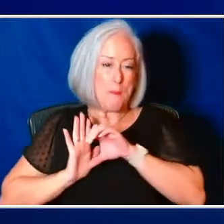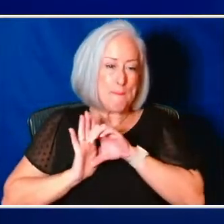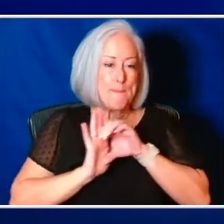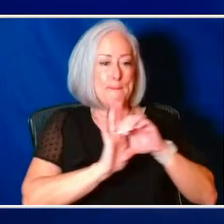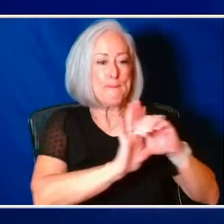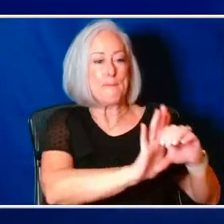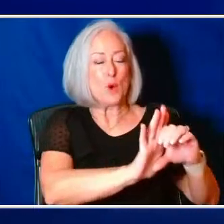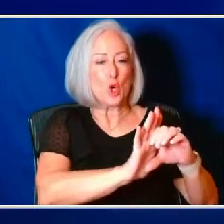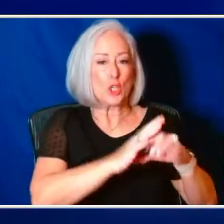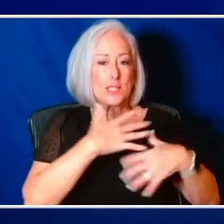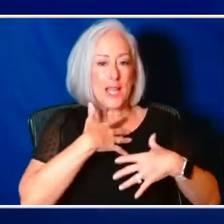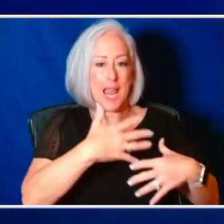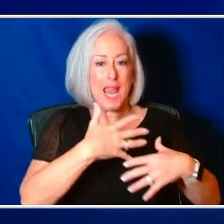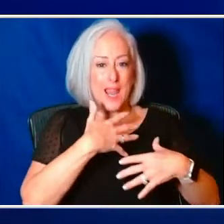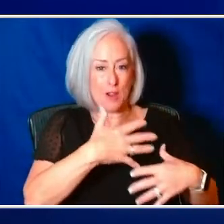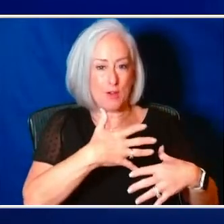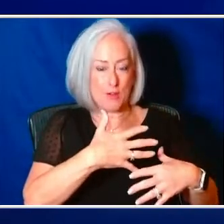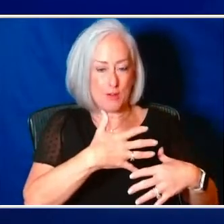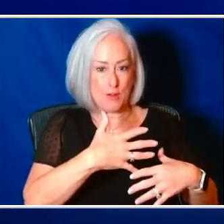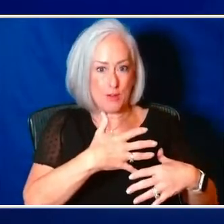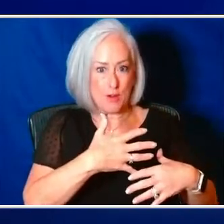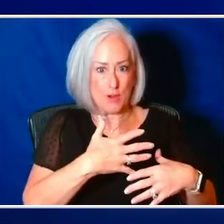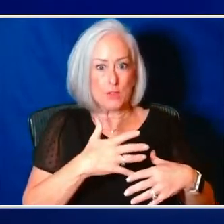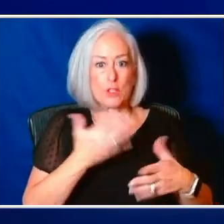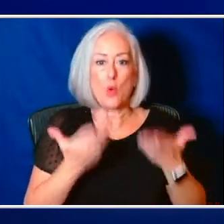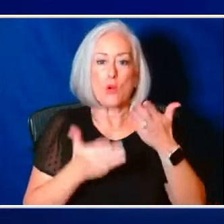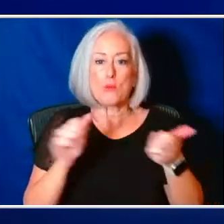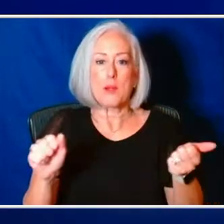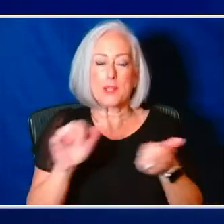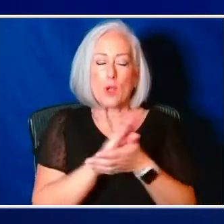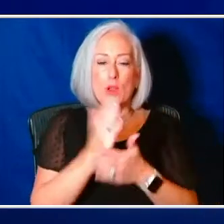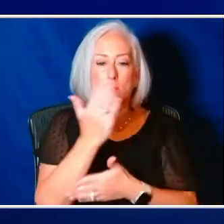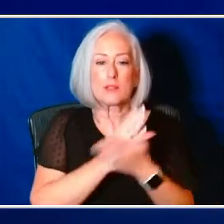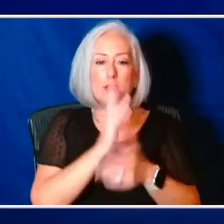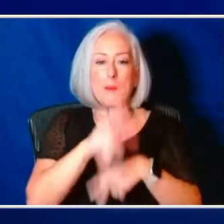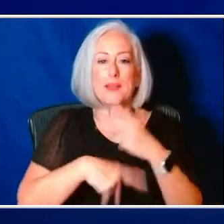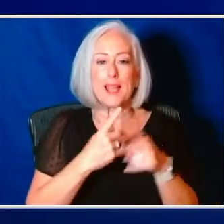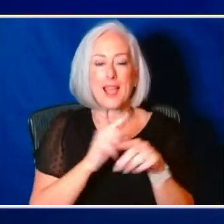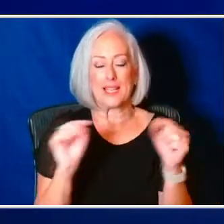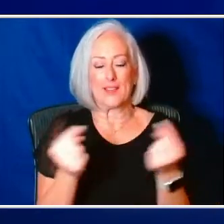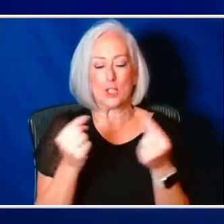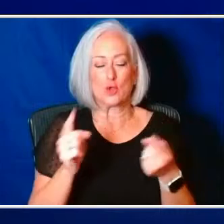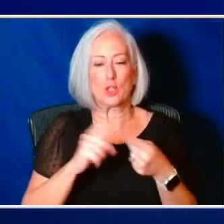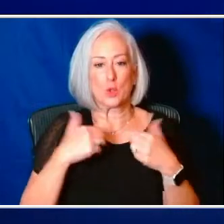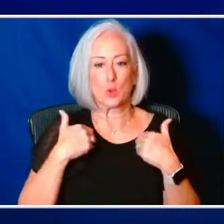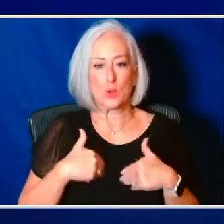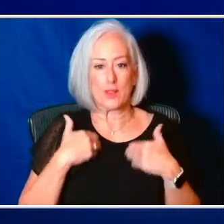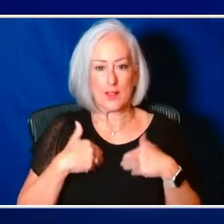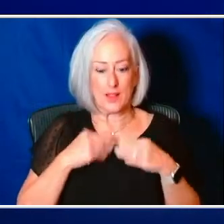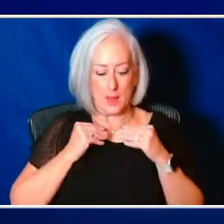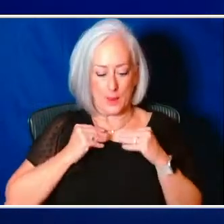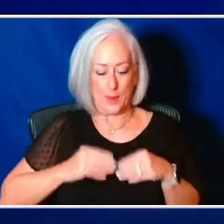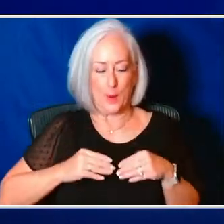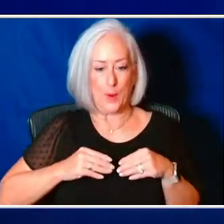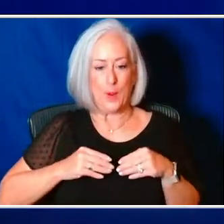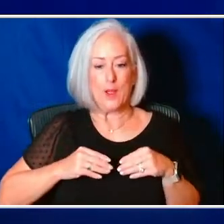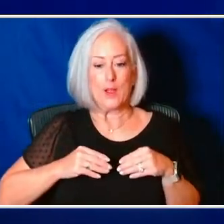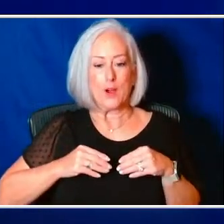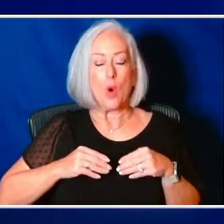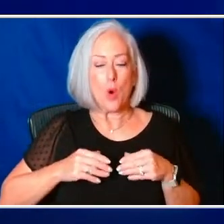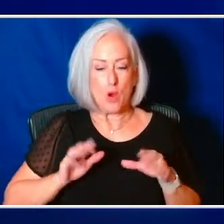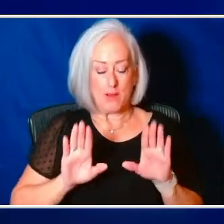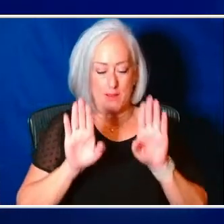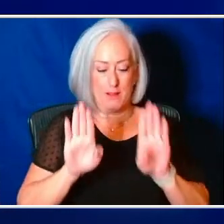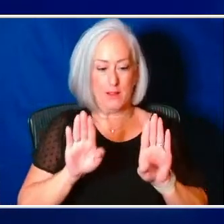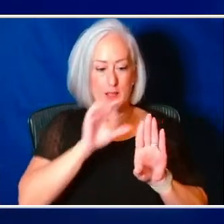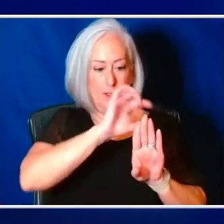honestly, if we just push at all, we're probably causing some injury to the lung and to the airway and to the air sacs themselves, which can lead to what